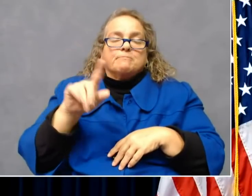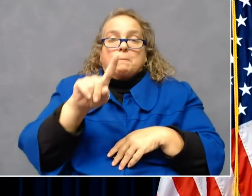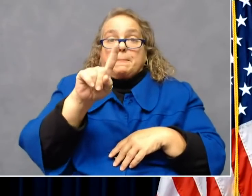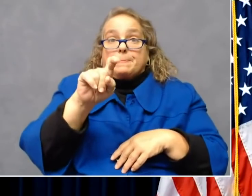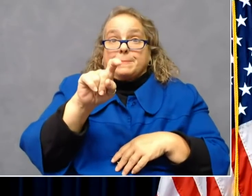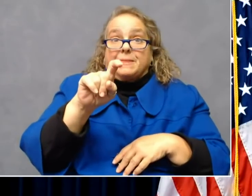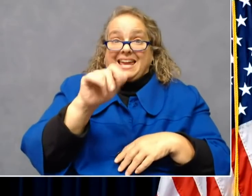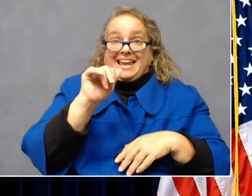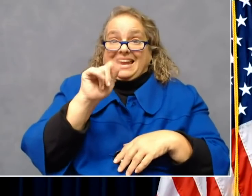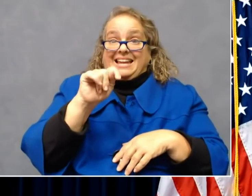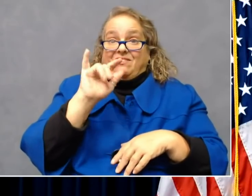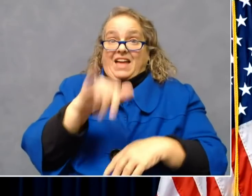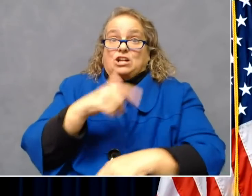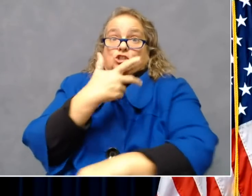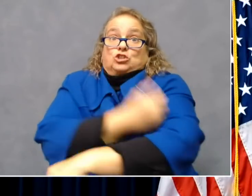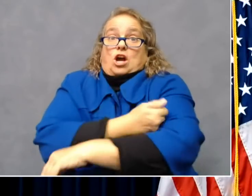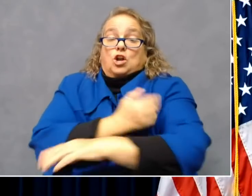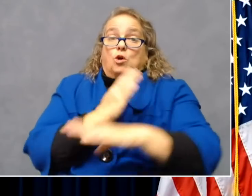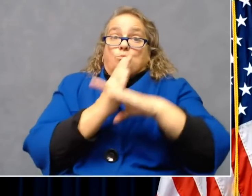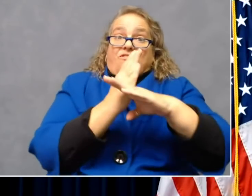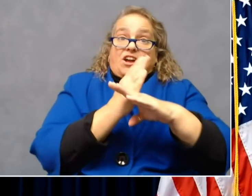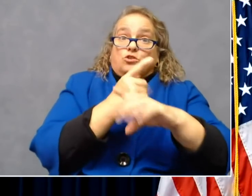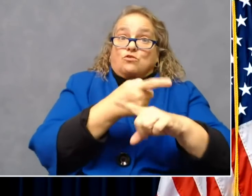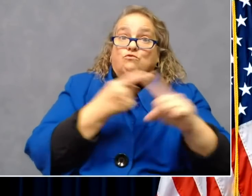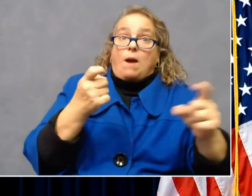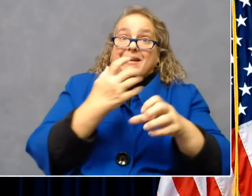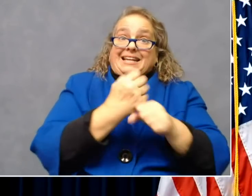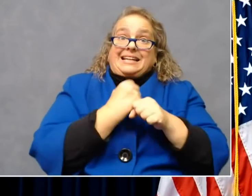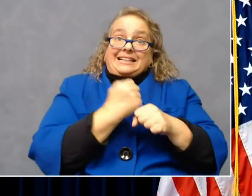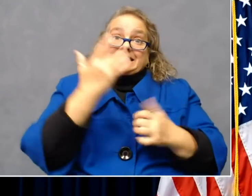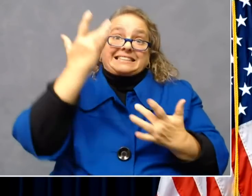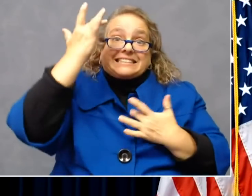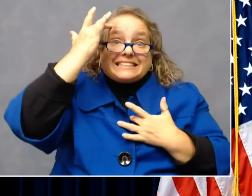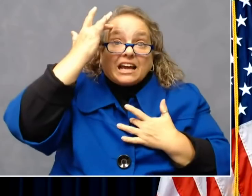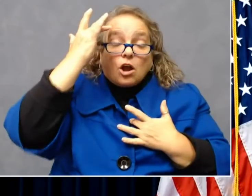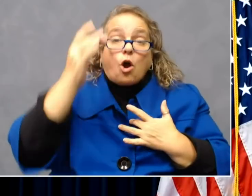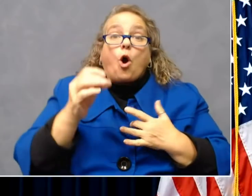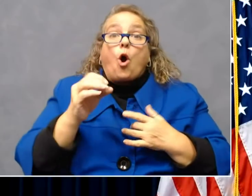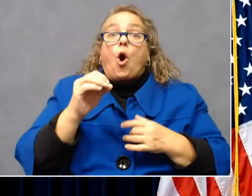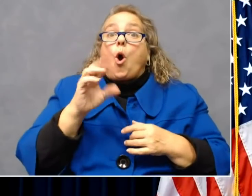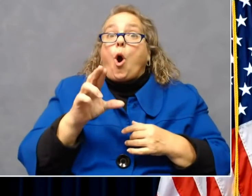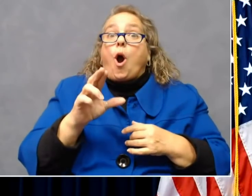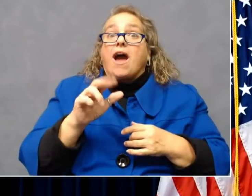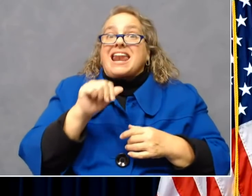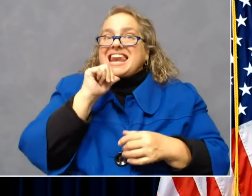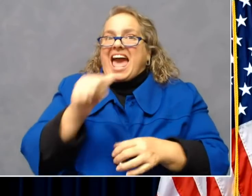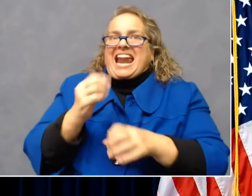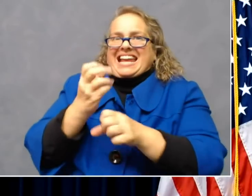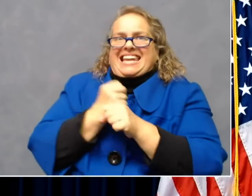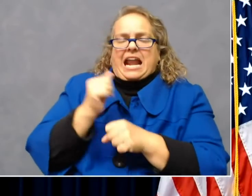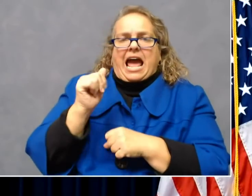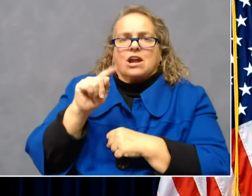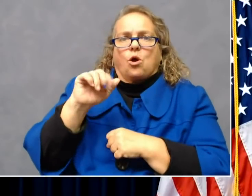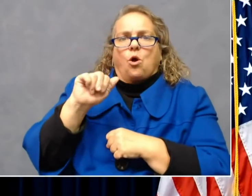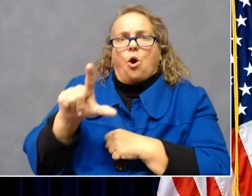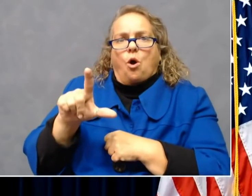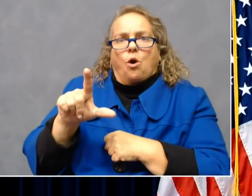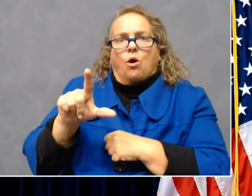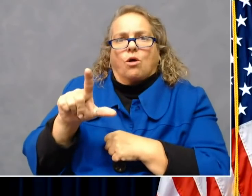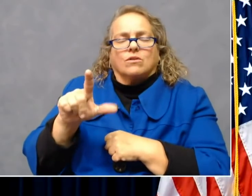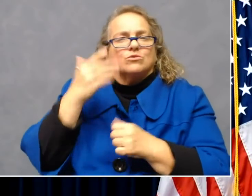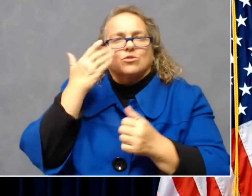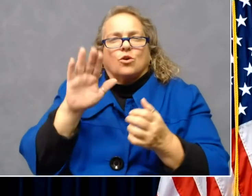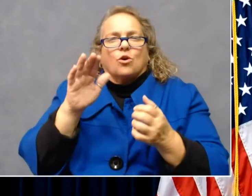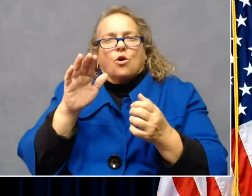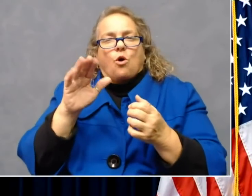it. It is a blessing, even if it's just keeping you from getting sick from it. And then the risk of, if you